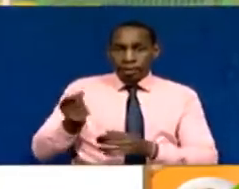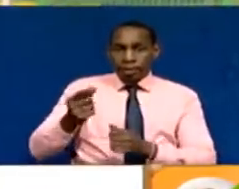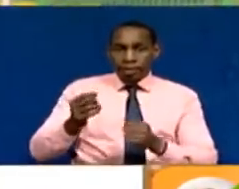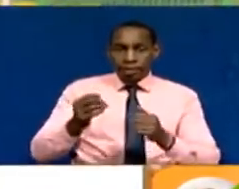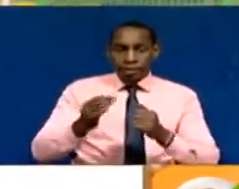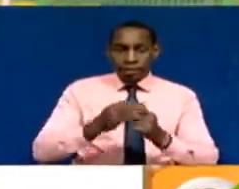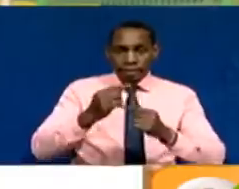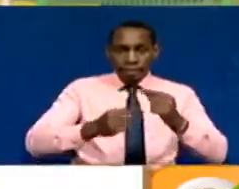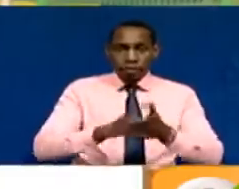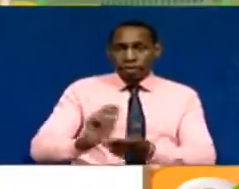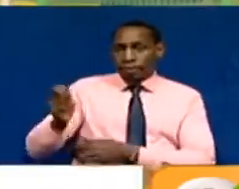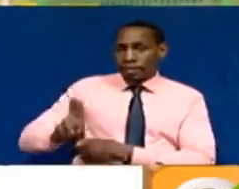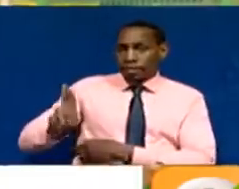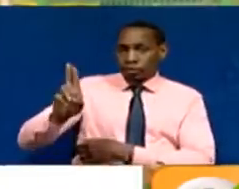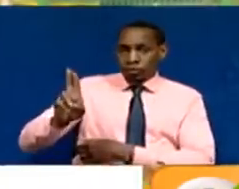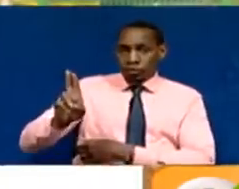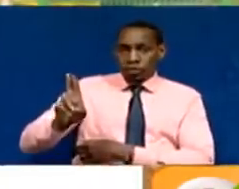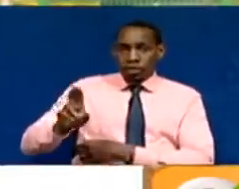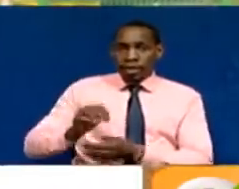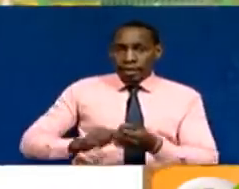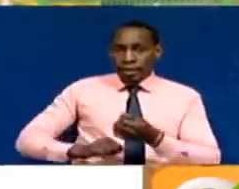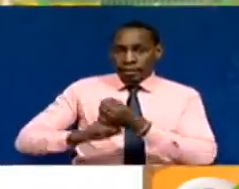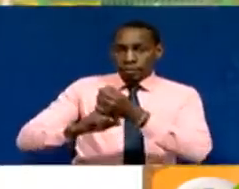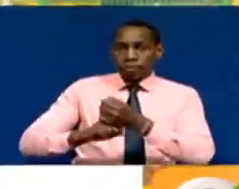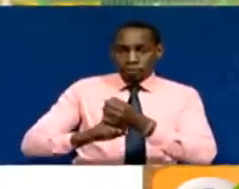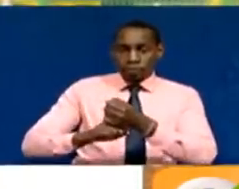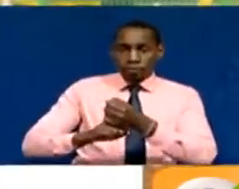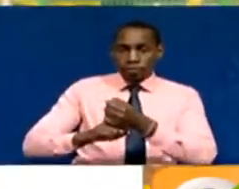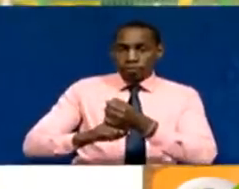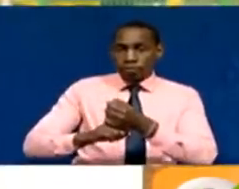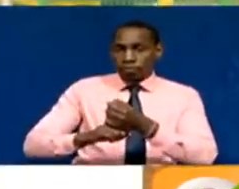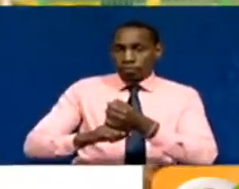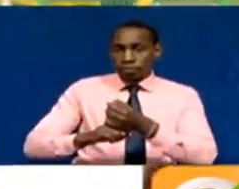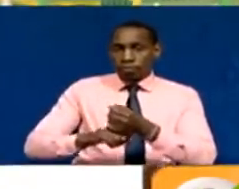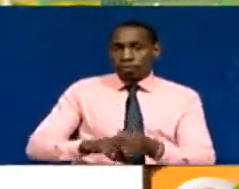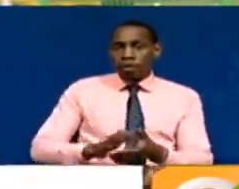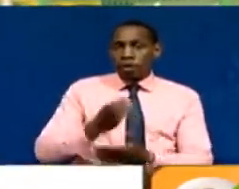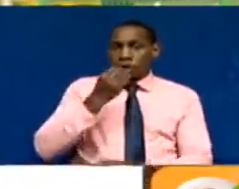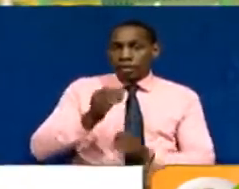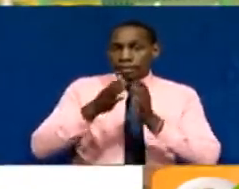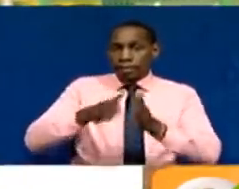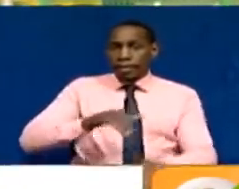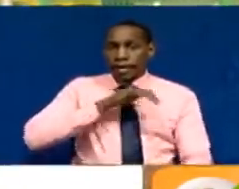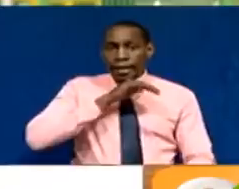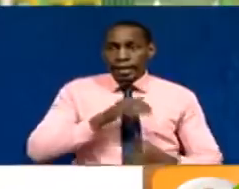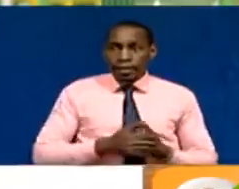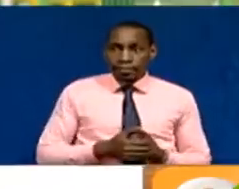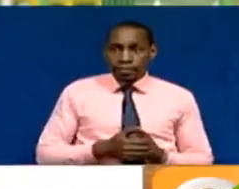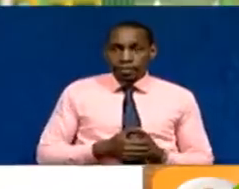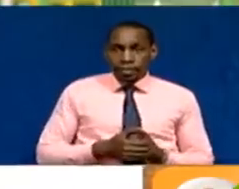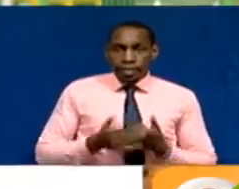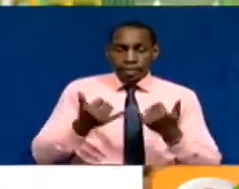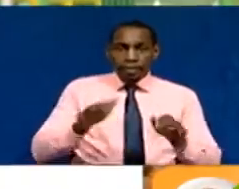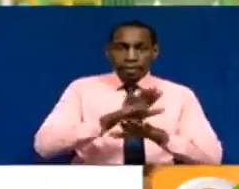is on, with President Uhuru Kenyatta taking sides in his succession arithmetic by backing ODM leader Raila Odinga.